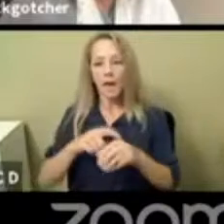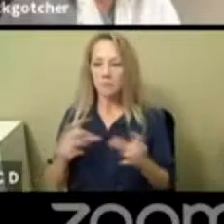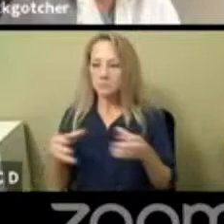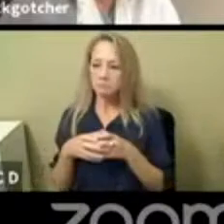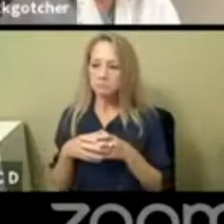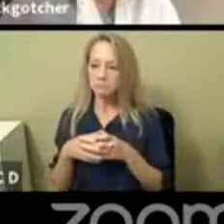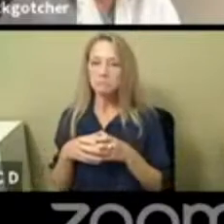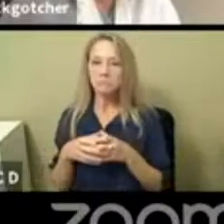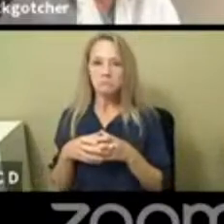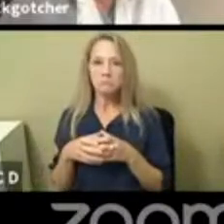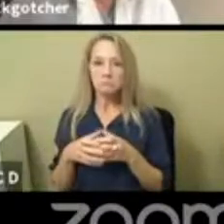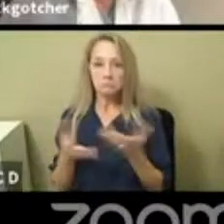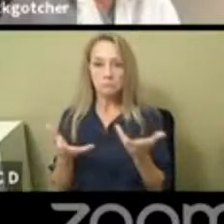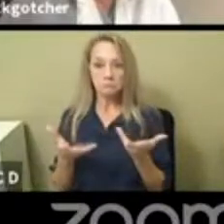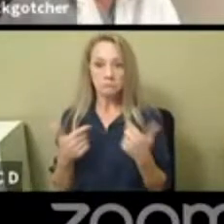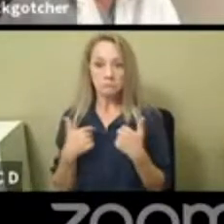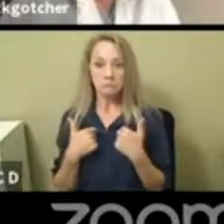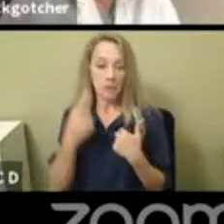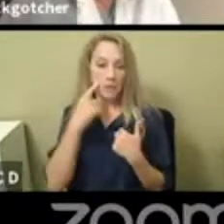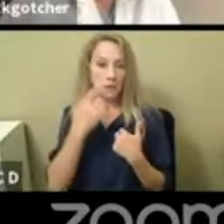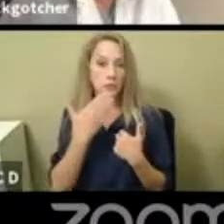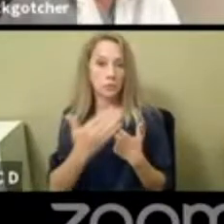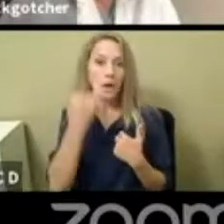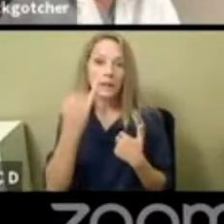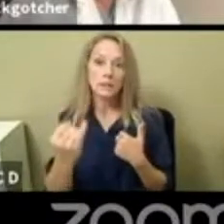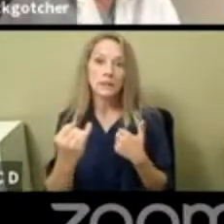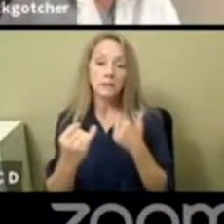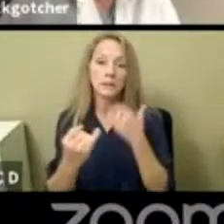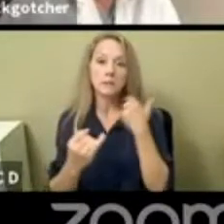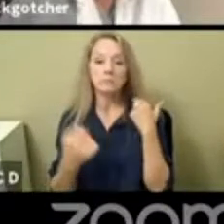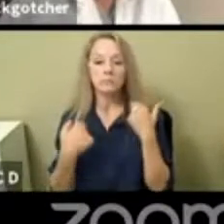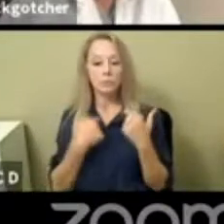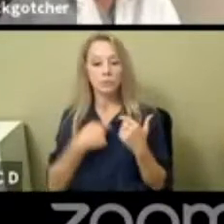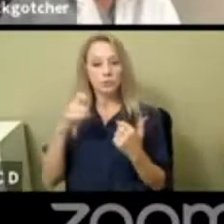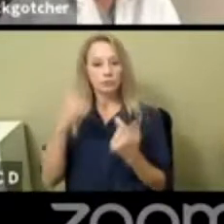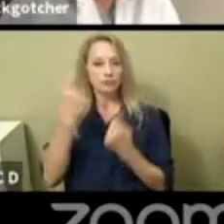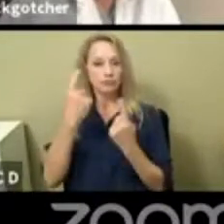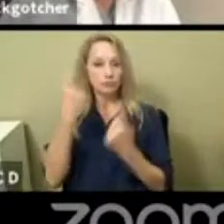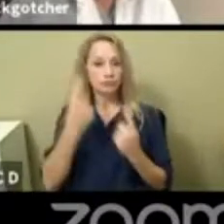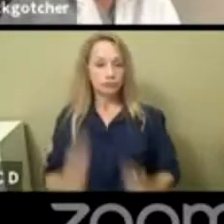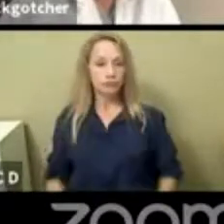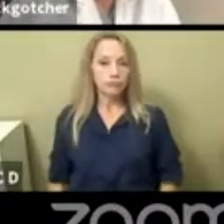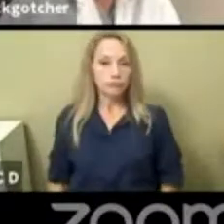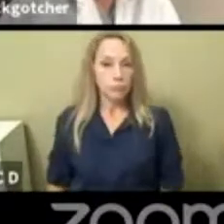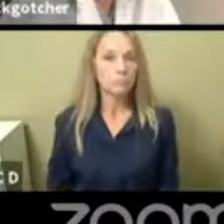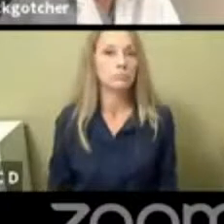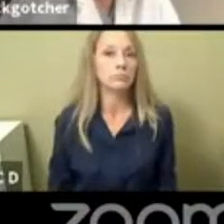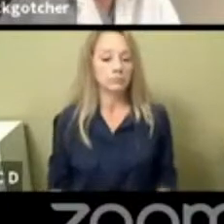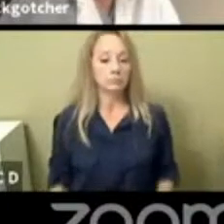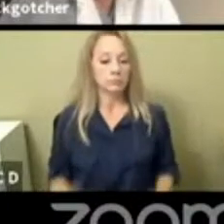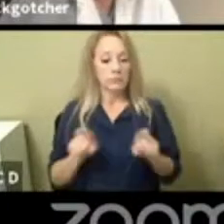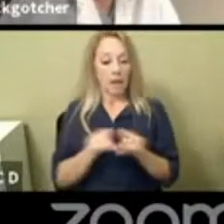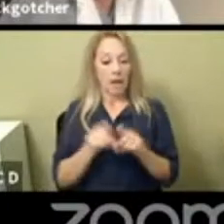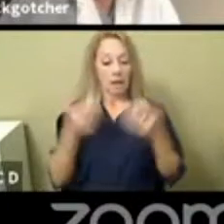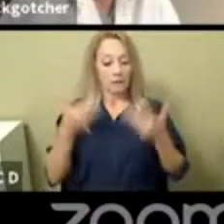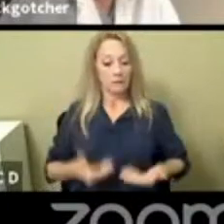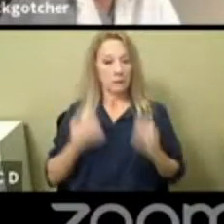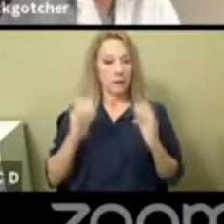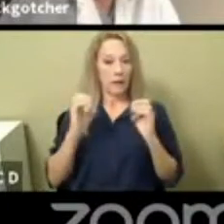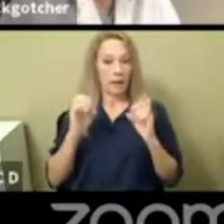want to do that, I think it's a good idea for us to consider, especially as an educator.